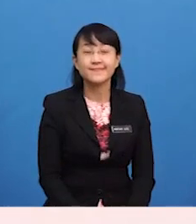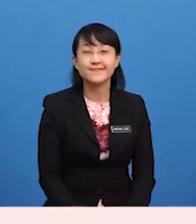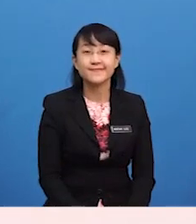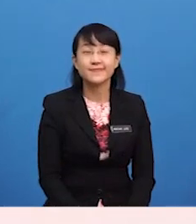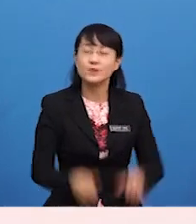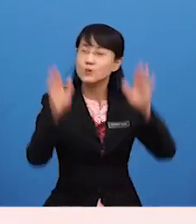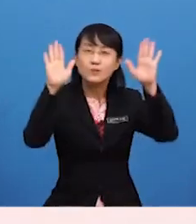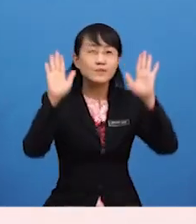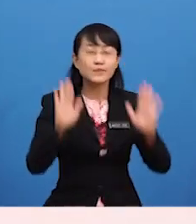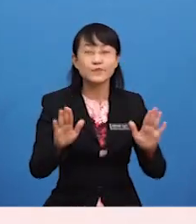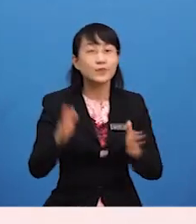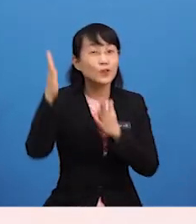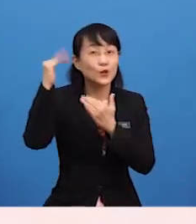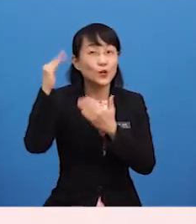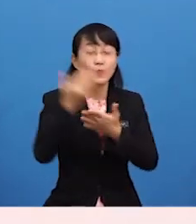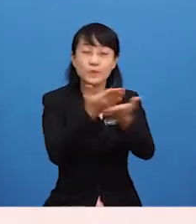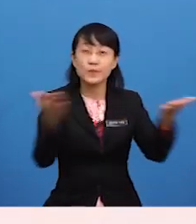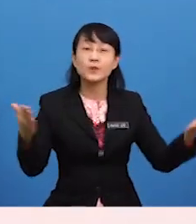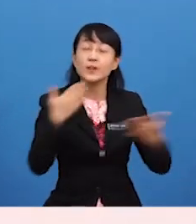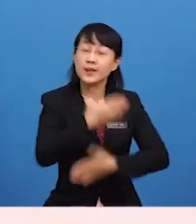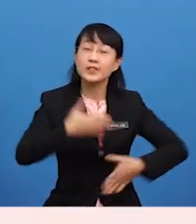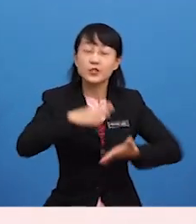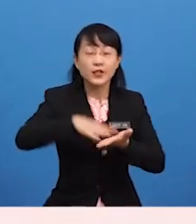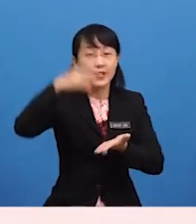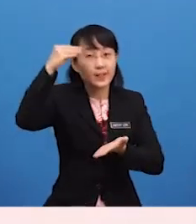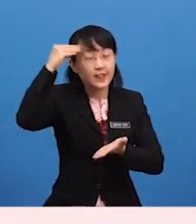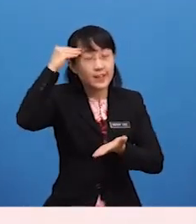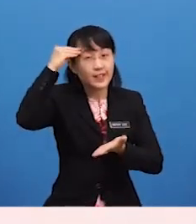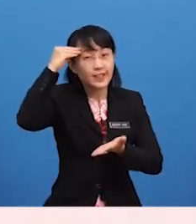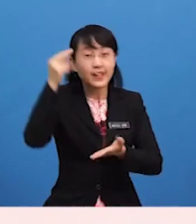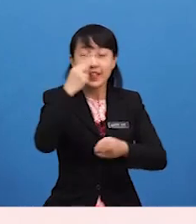Yeah. We really hope you enjoyed learning those fun facts with us.